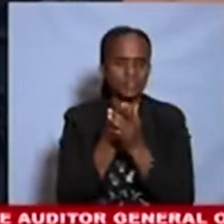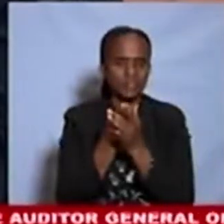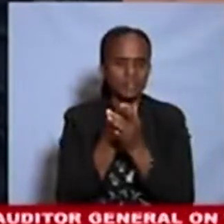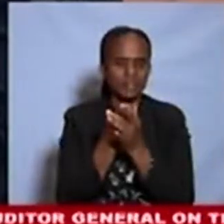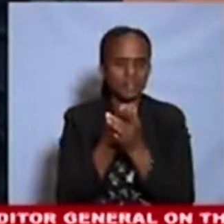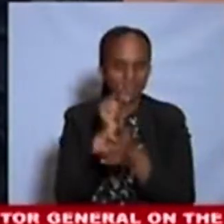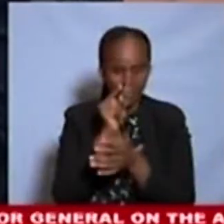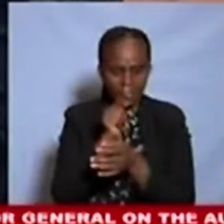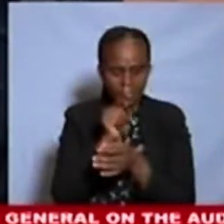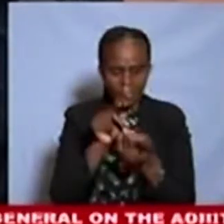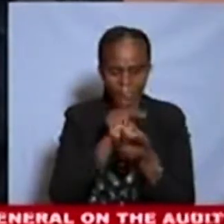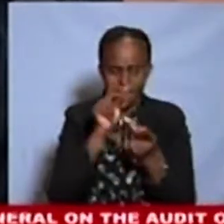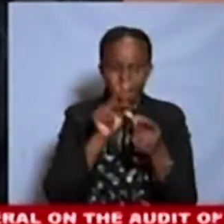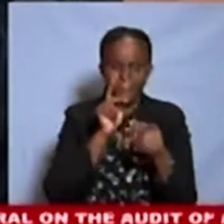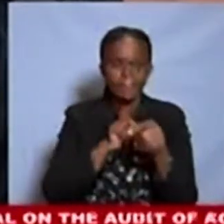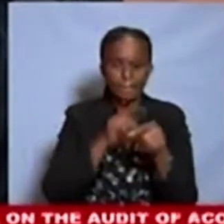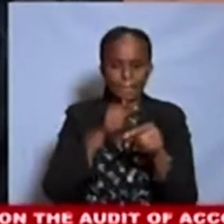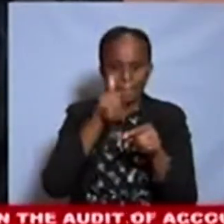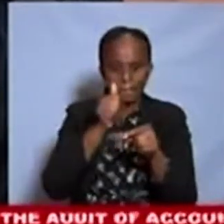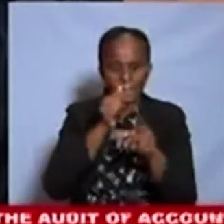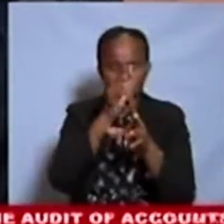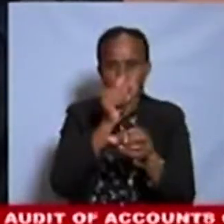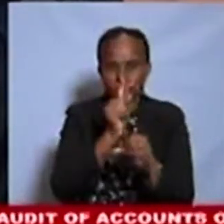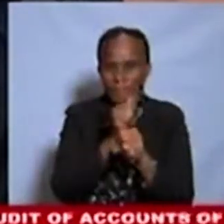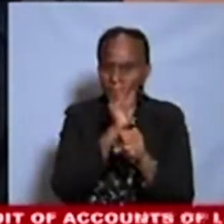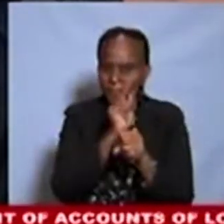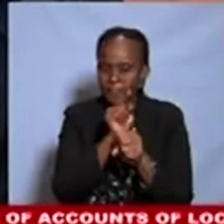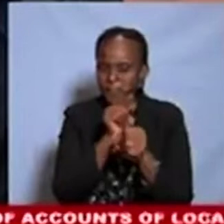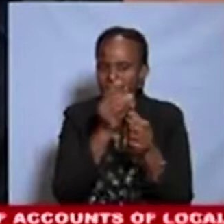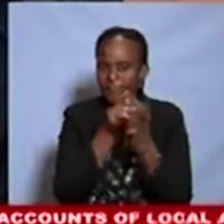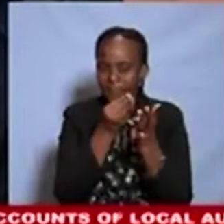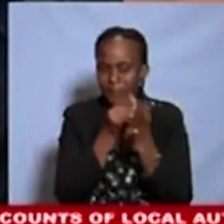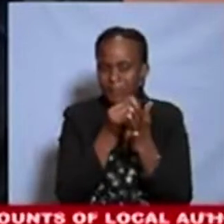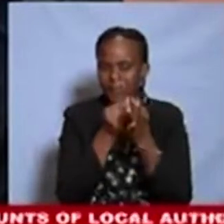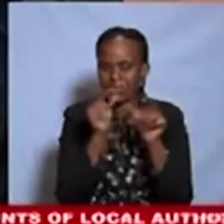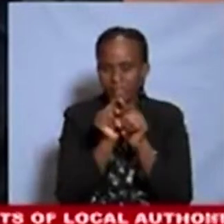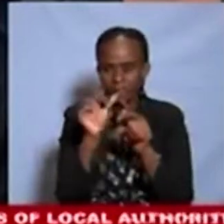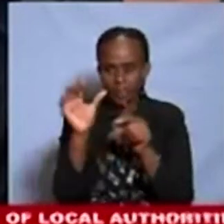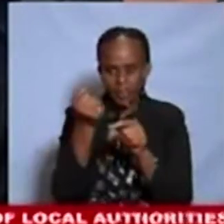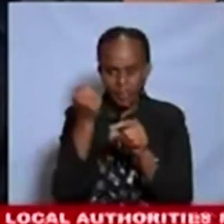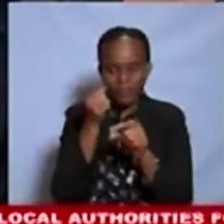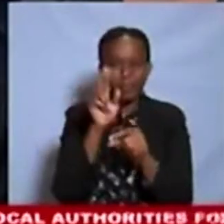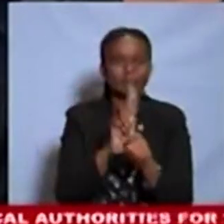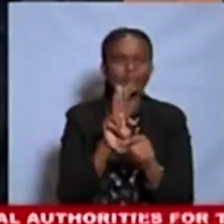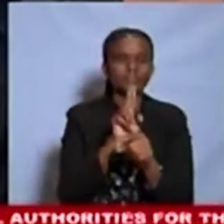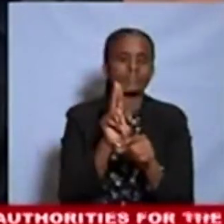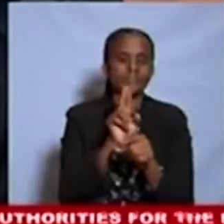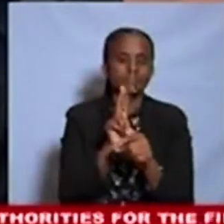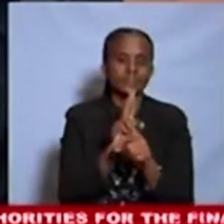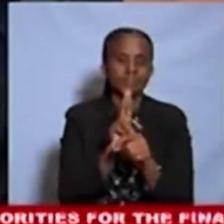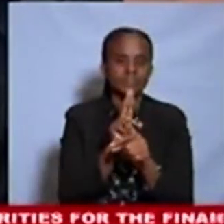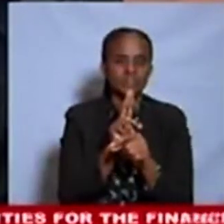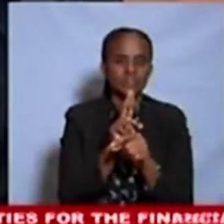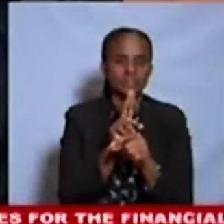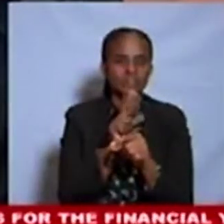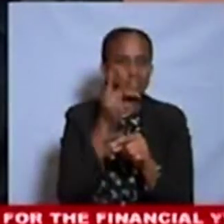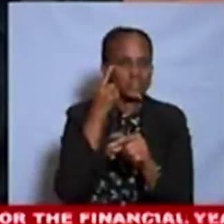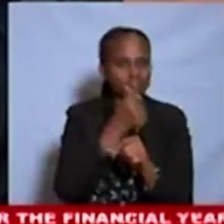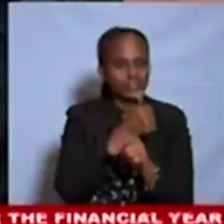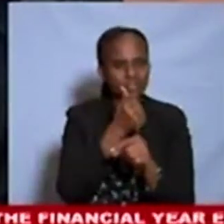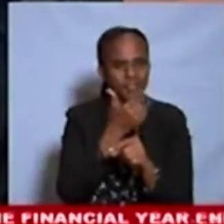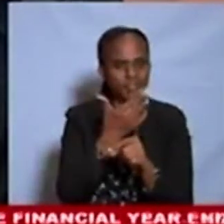At this particular time you were getting this money was gotten and being used for other